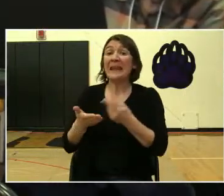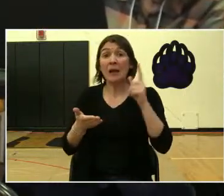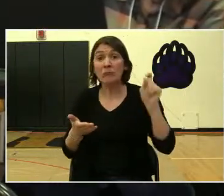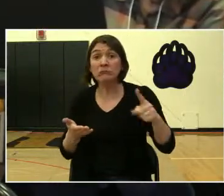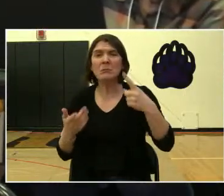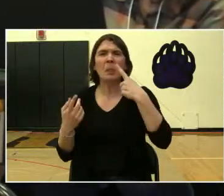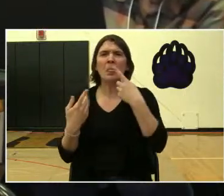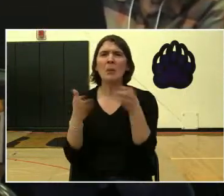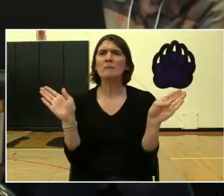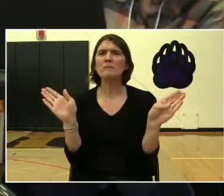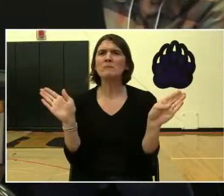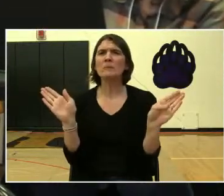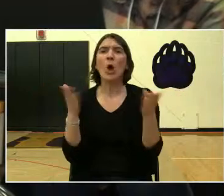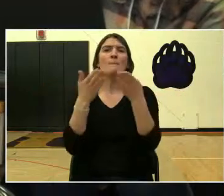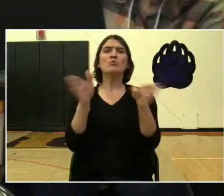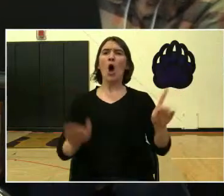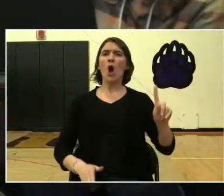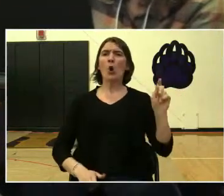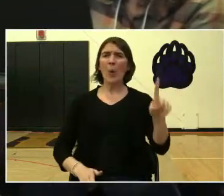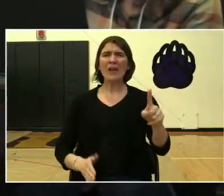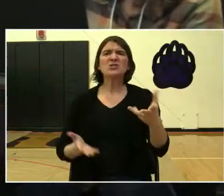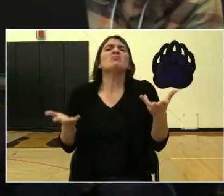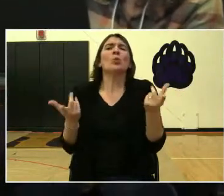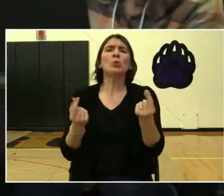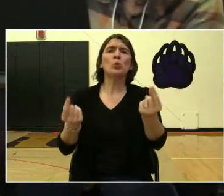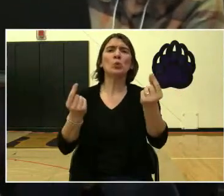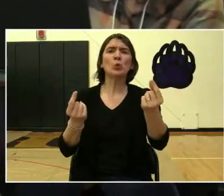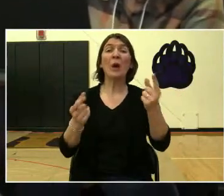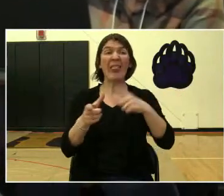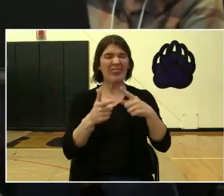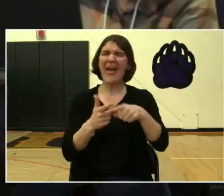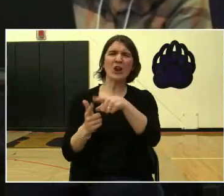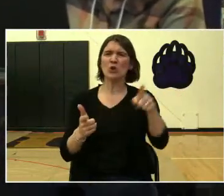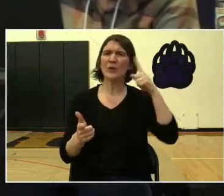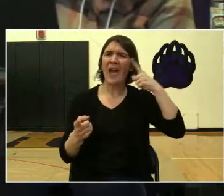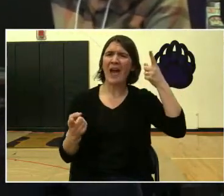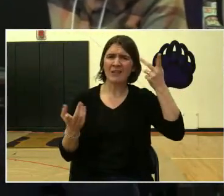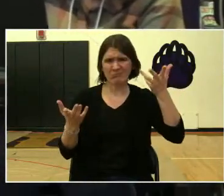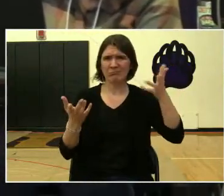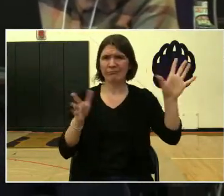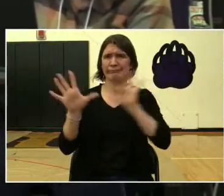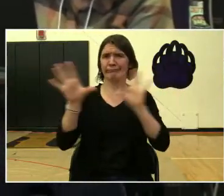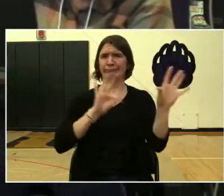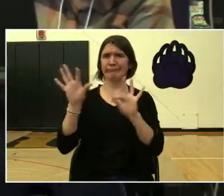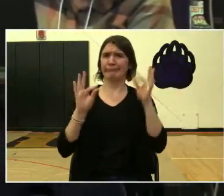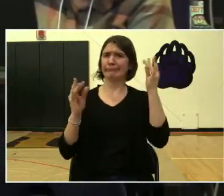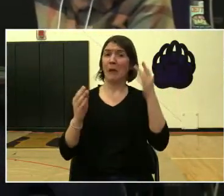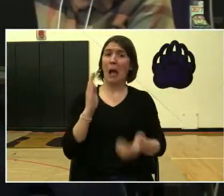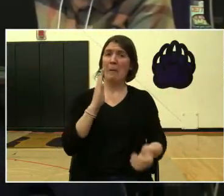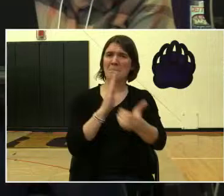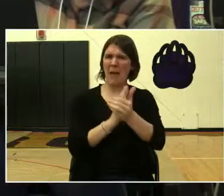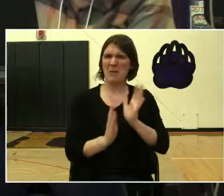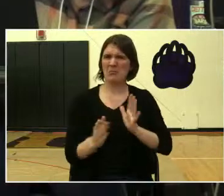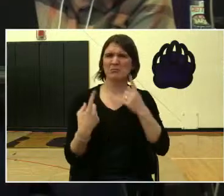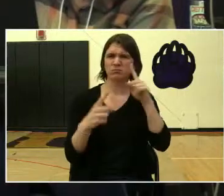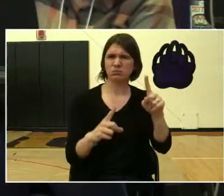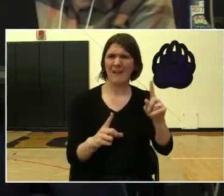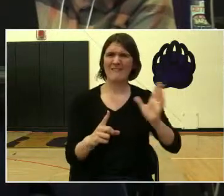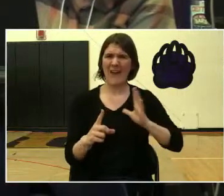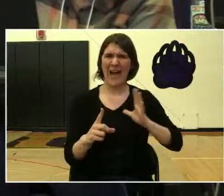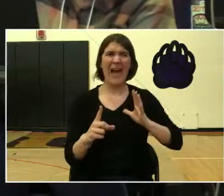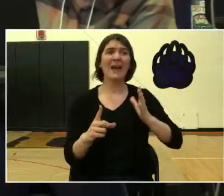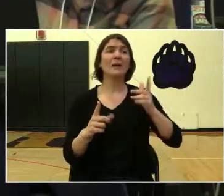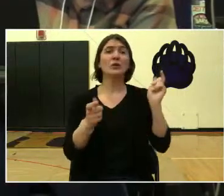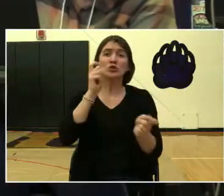balance and it was just a broad question then I think the proposed amendment and many like